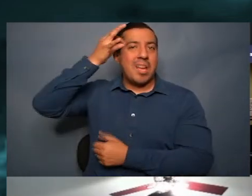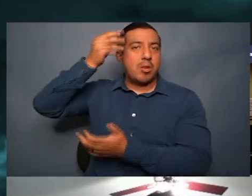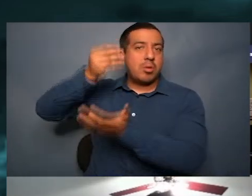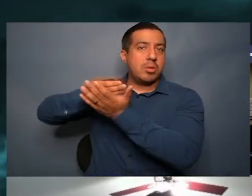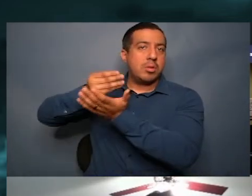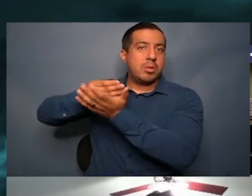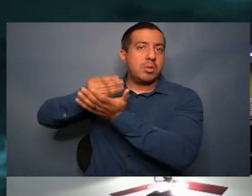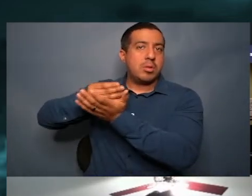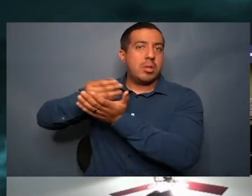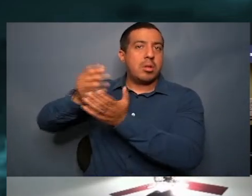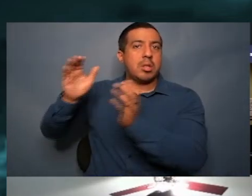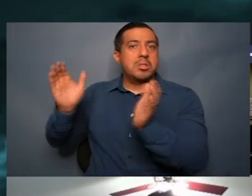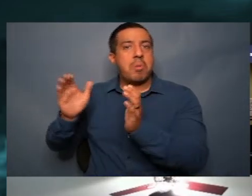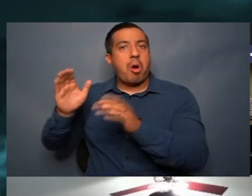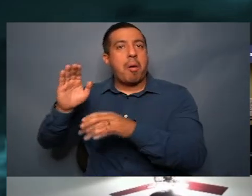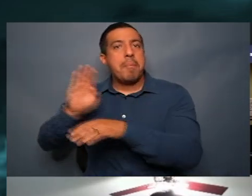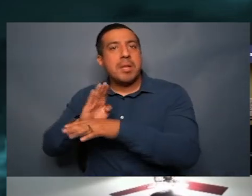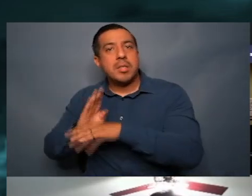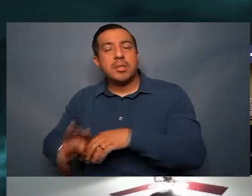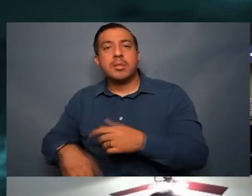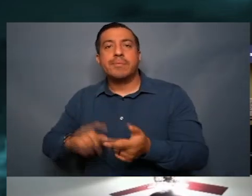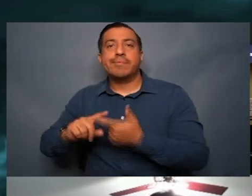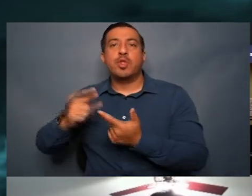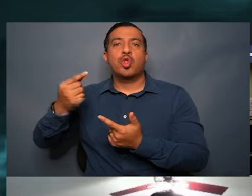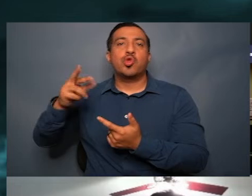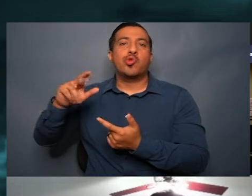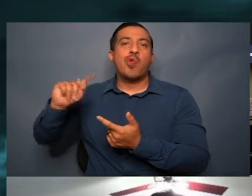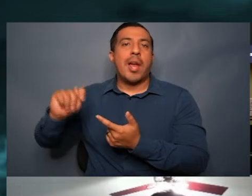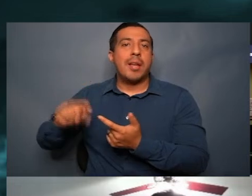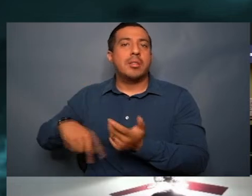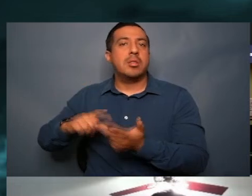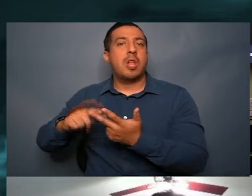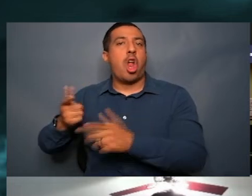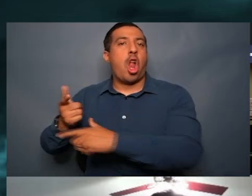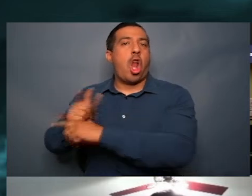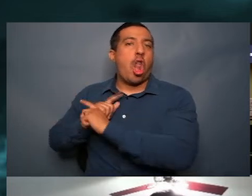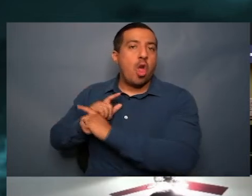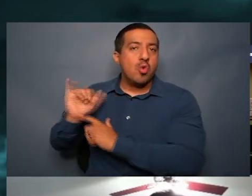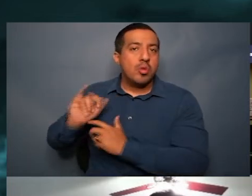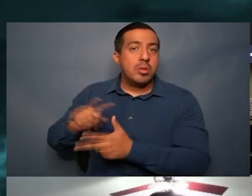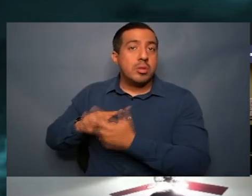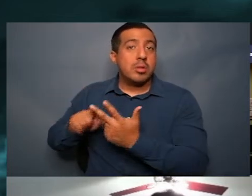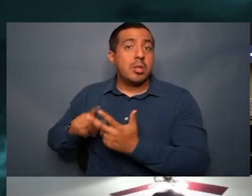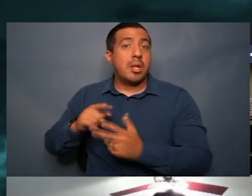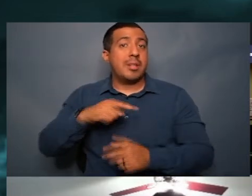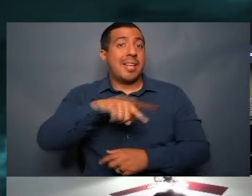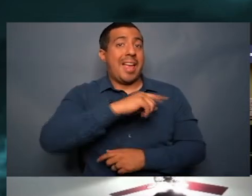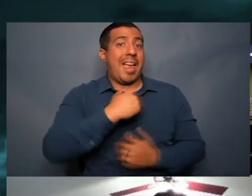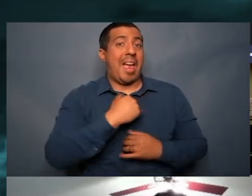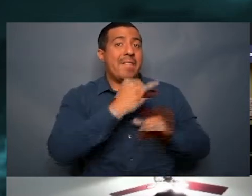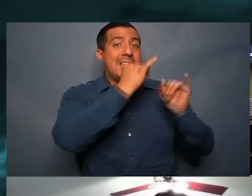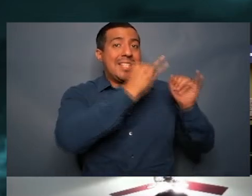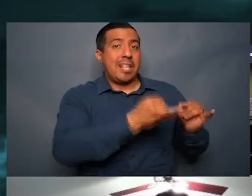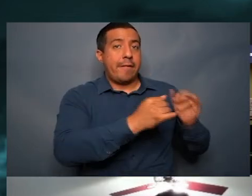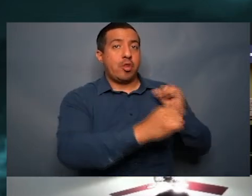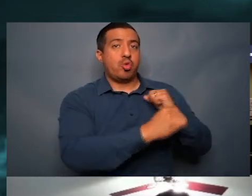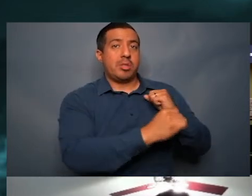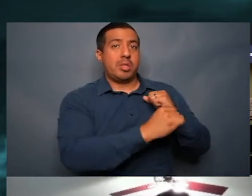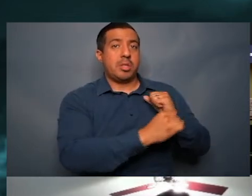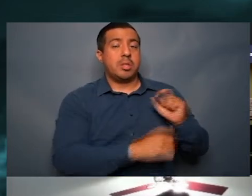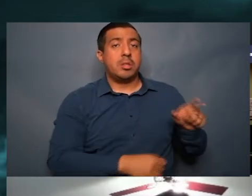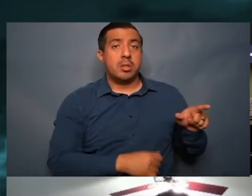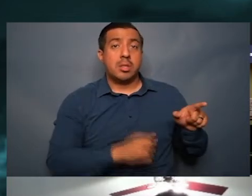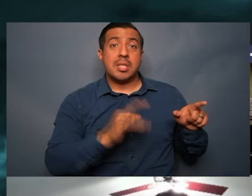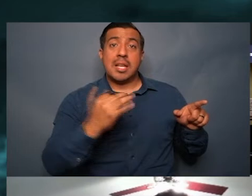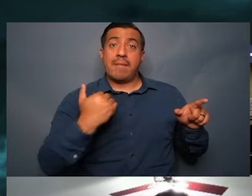Small Business Administration grants and loans. But then there's also individual assistance, in which if we have